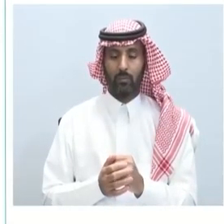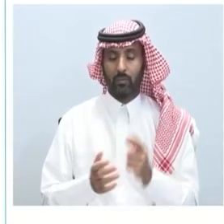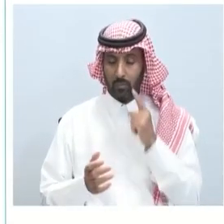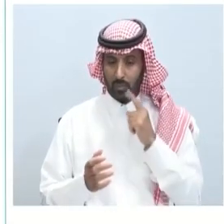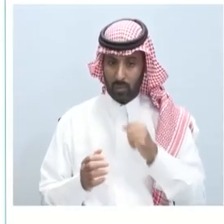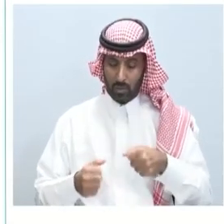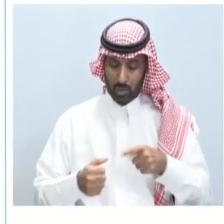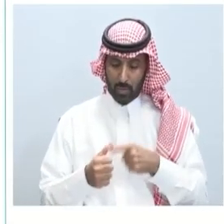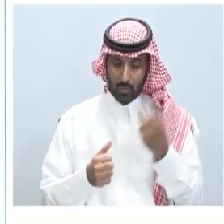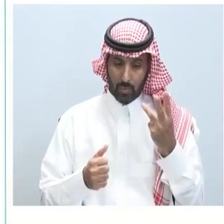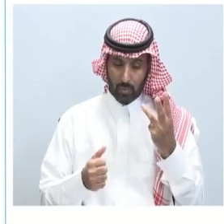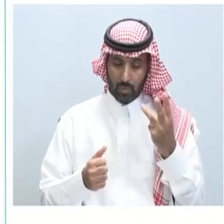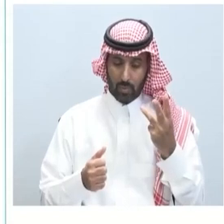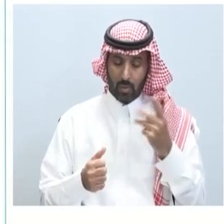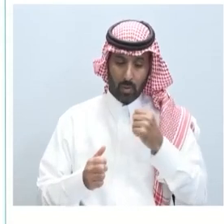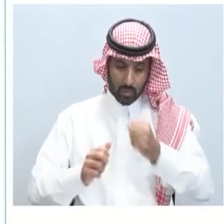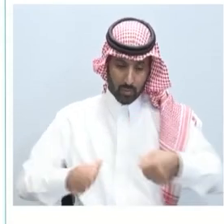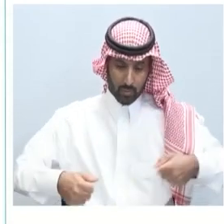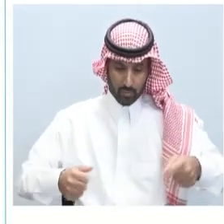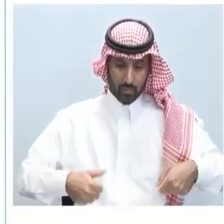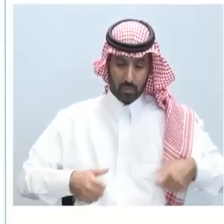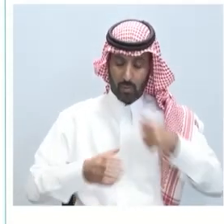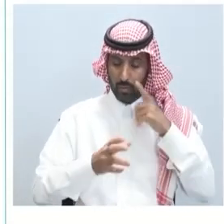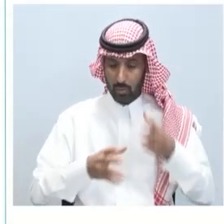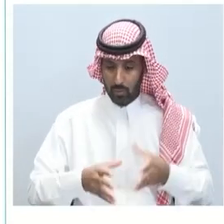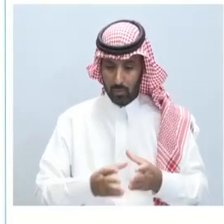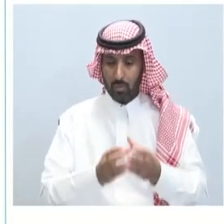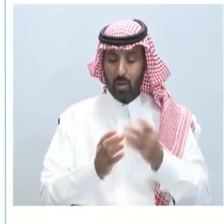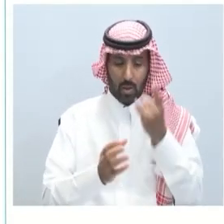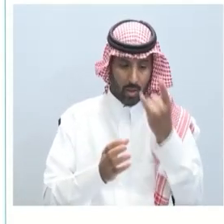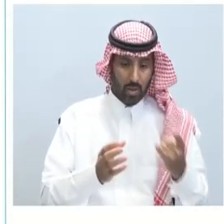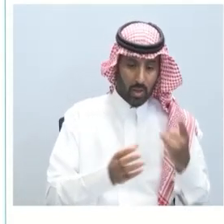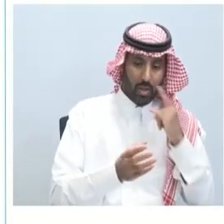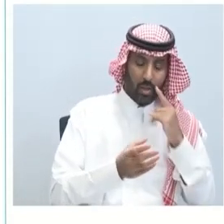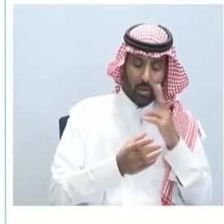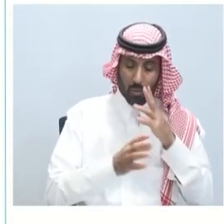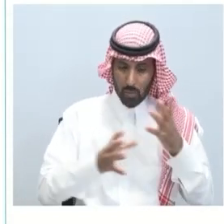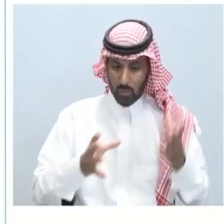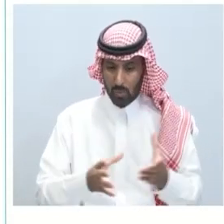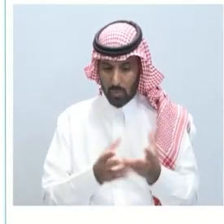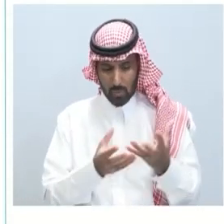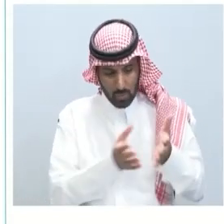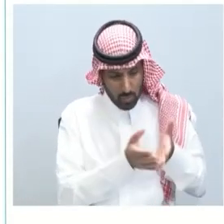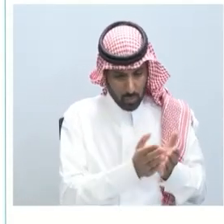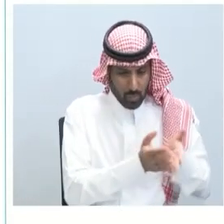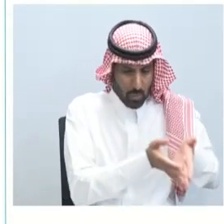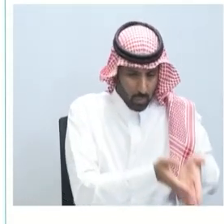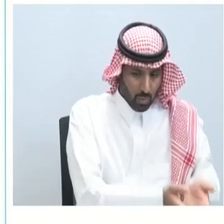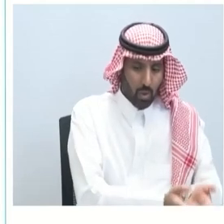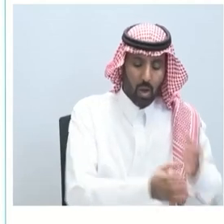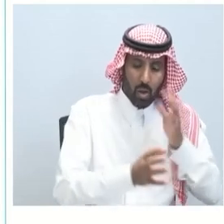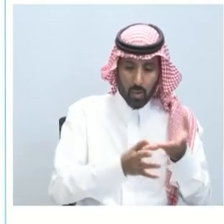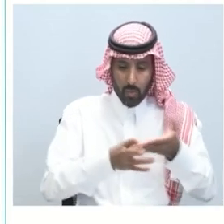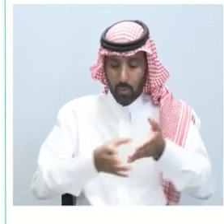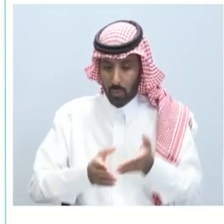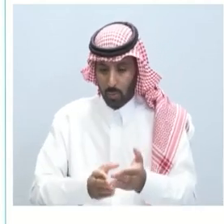Dilemma number 3. A ship strikes an iceberg and 10 passengers crowd into a lifeboat that is only intended to hold 9.